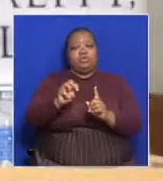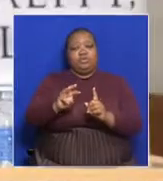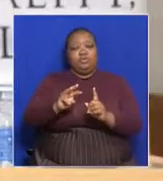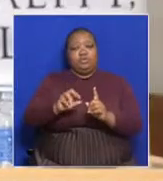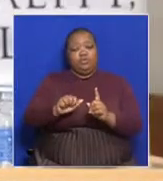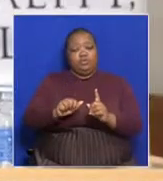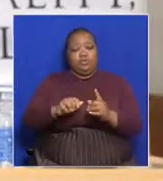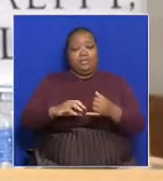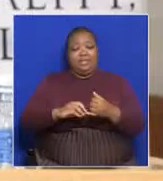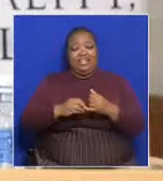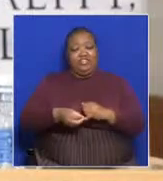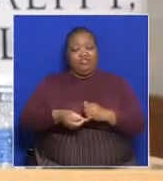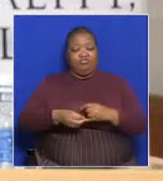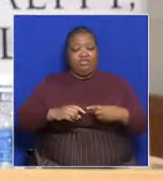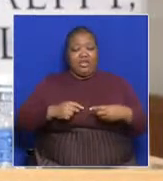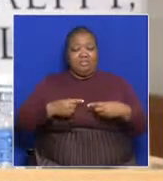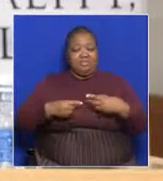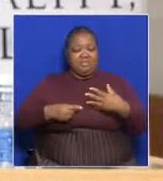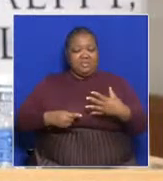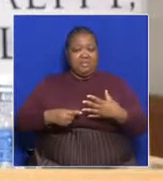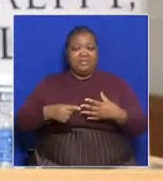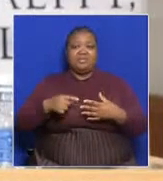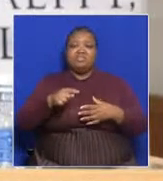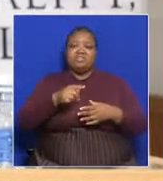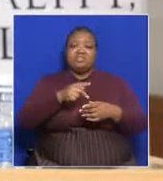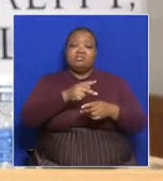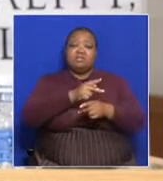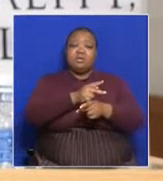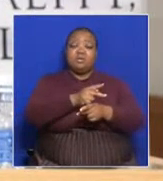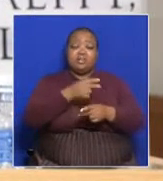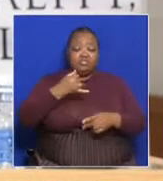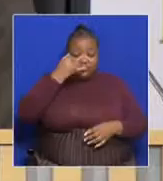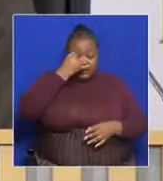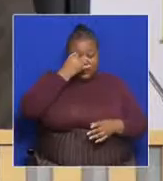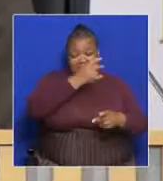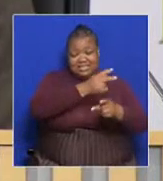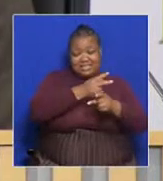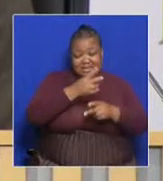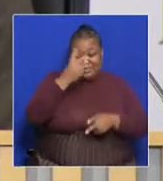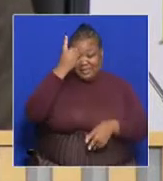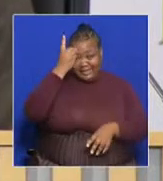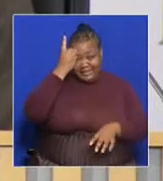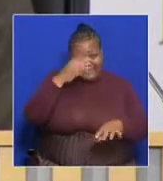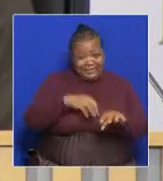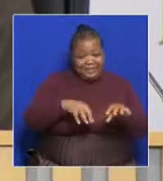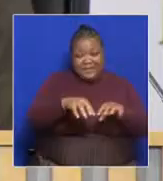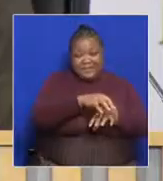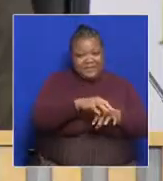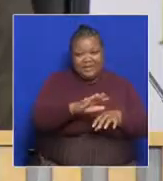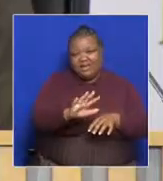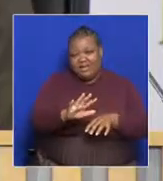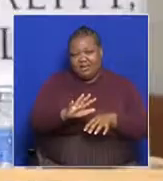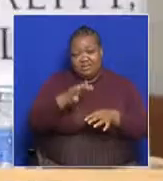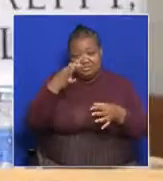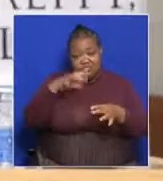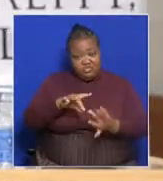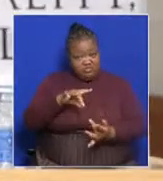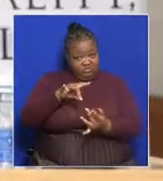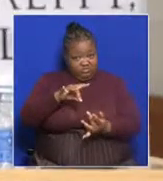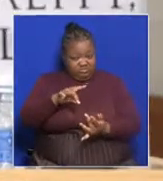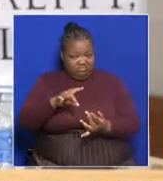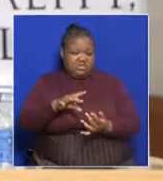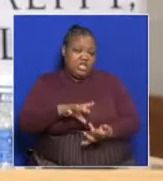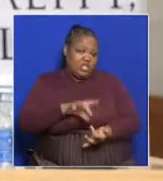you did say. chose not to store this seizure anywhere in and around Durban. You chose that one. I did not choose to do so. If